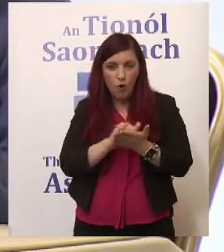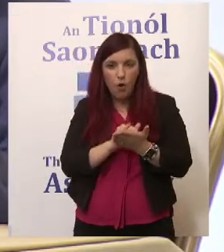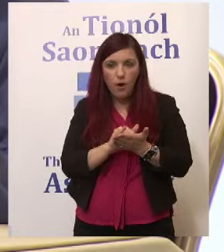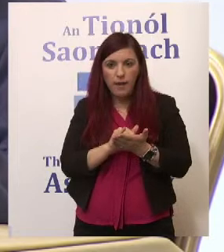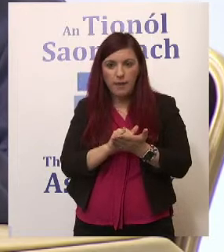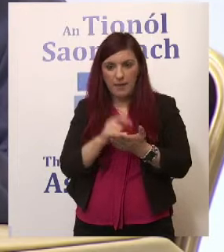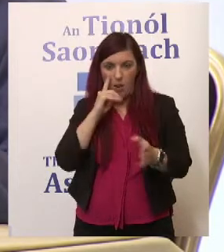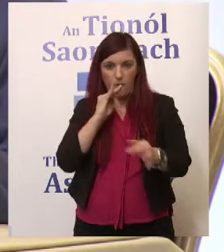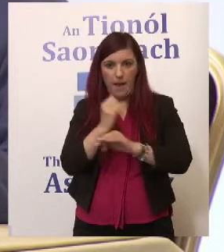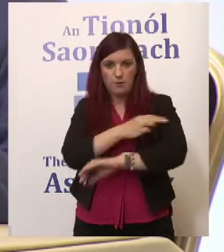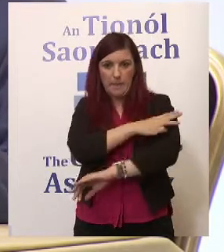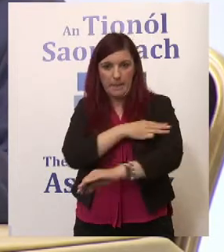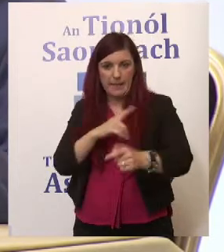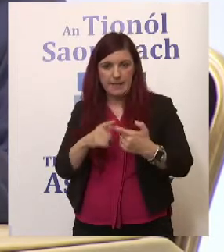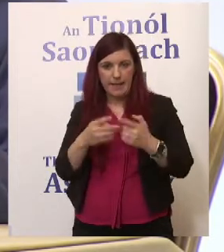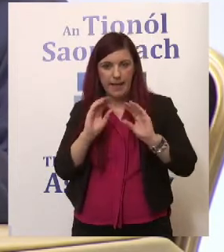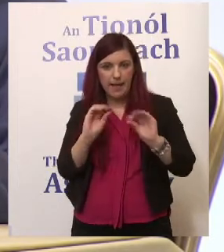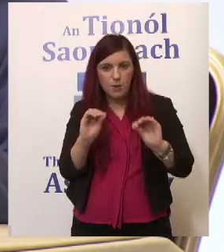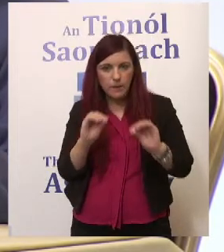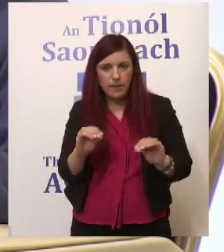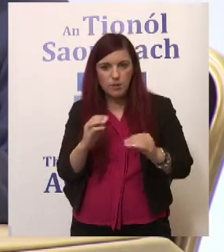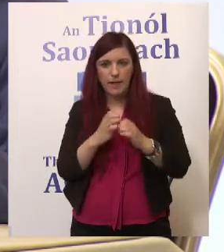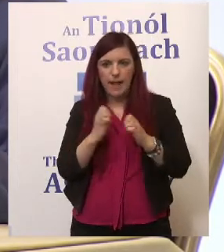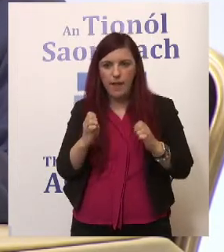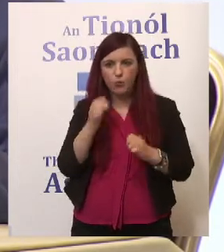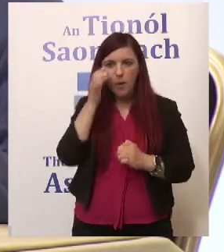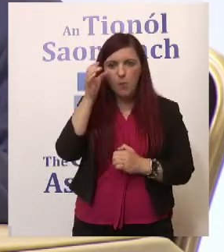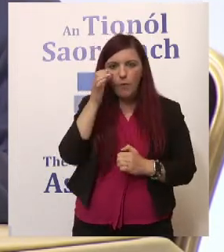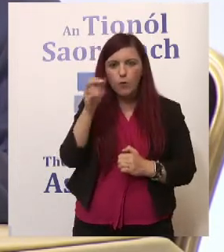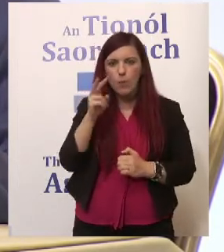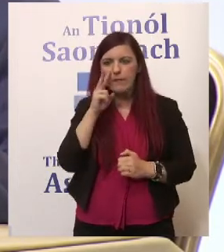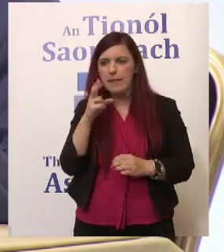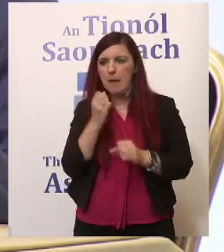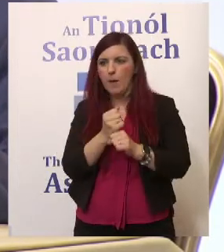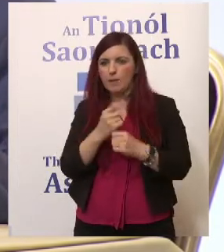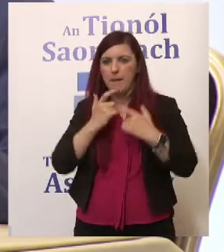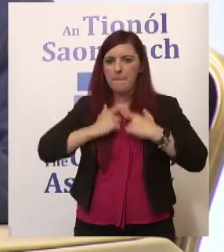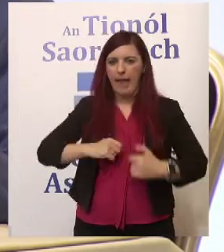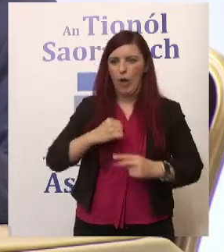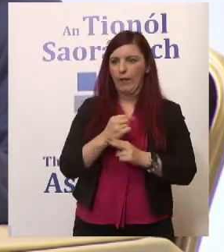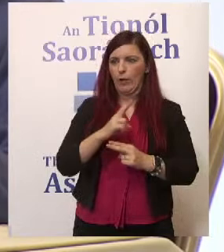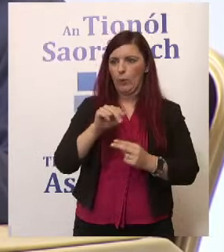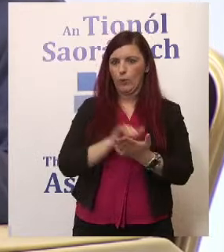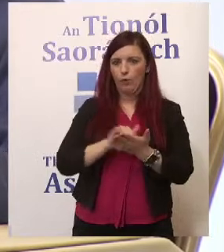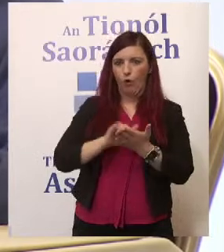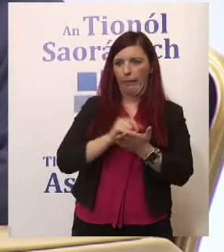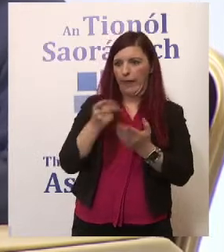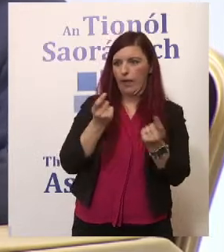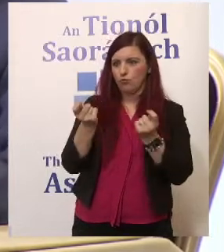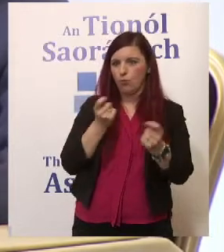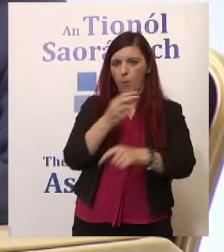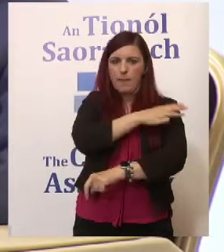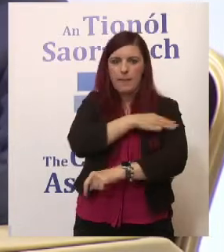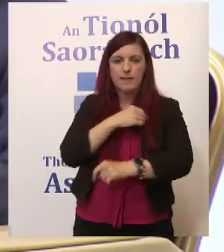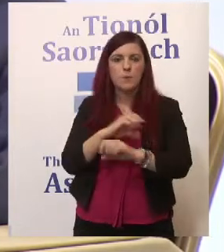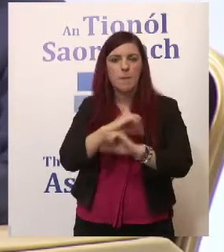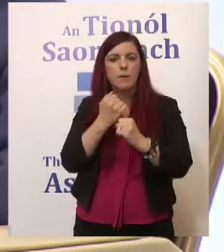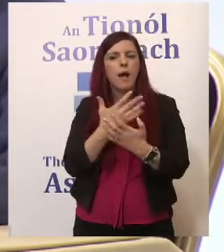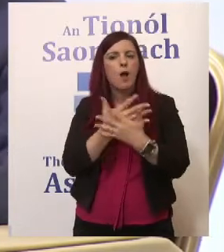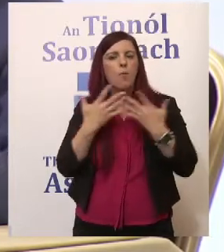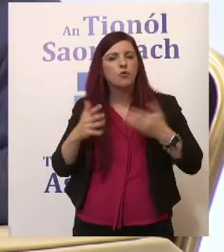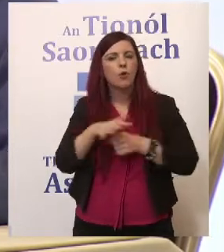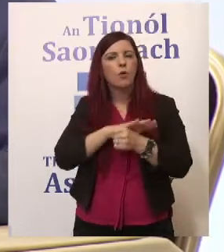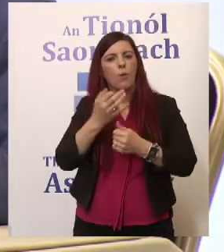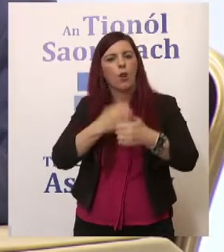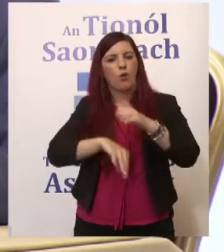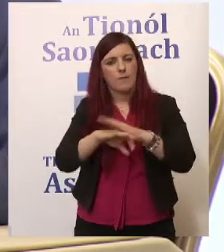police and the education, and you know, every movie you've ever seen about a mayor and the influence over the policing system. So it's about how much local government they have